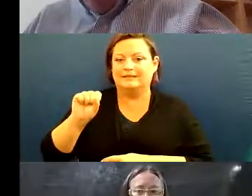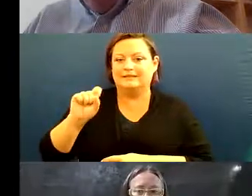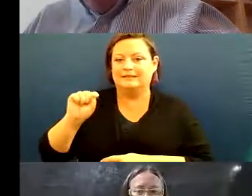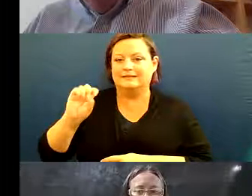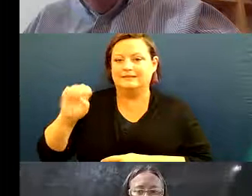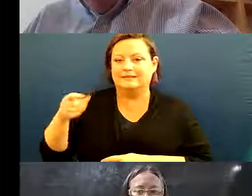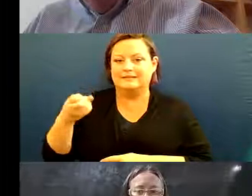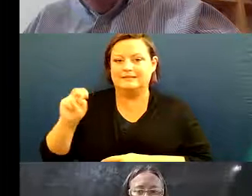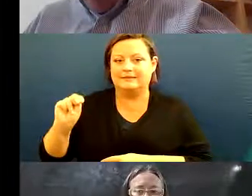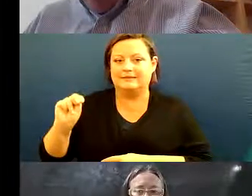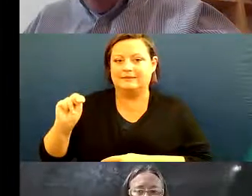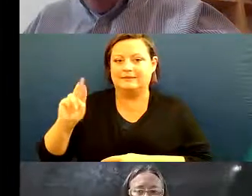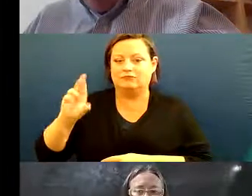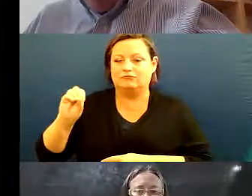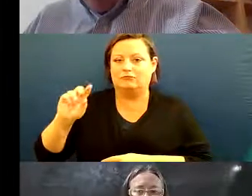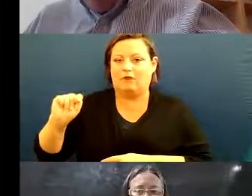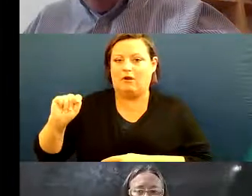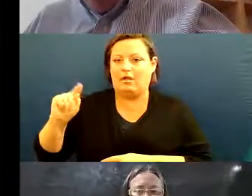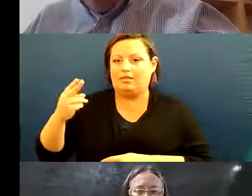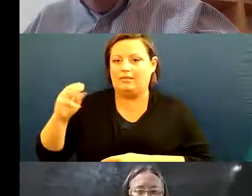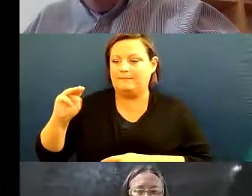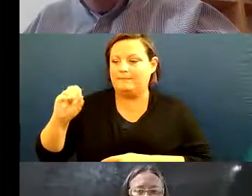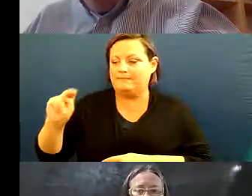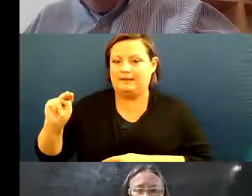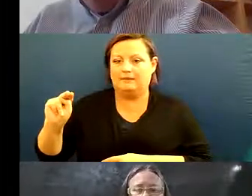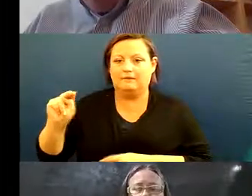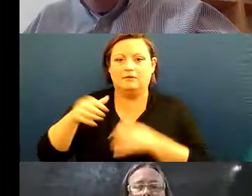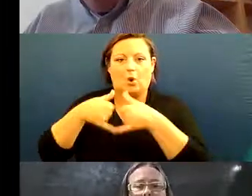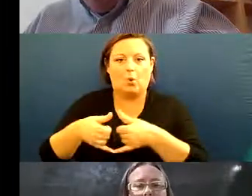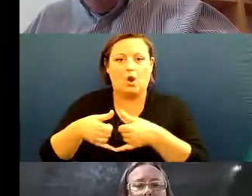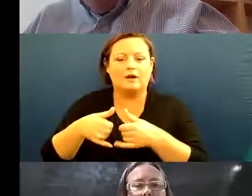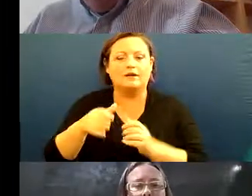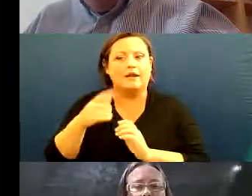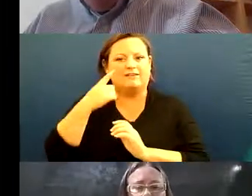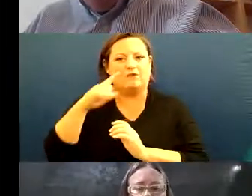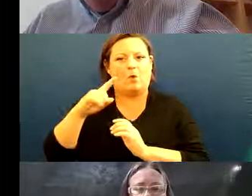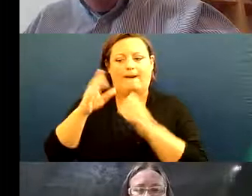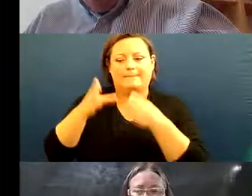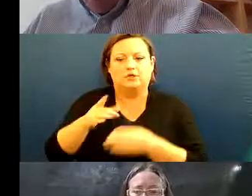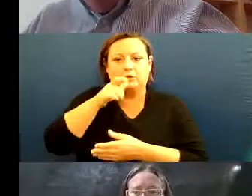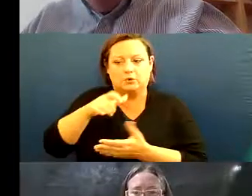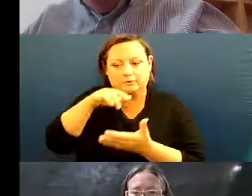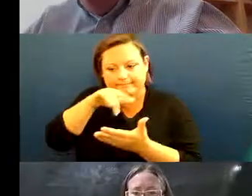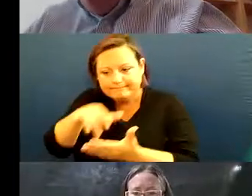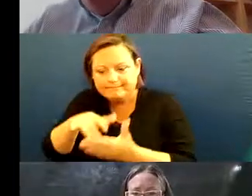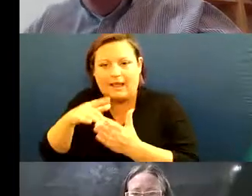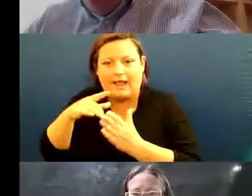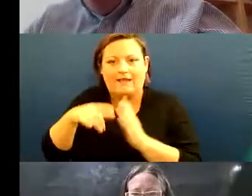to an investigator who has made the most profound impact on skin